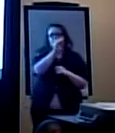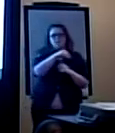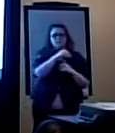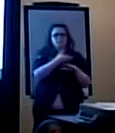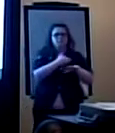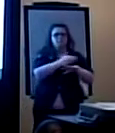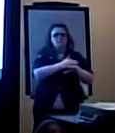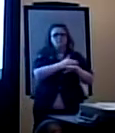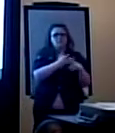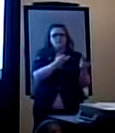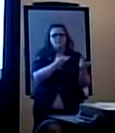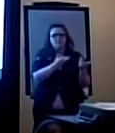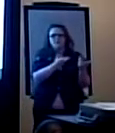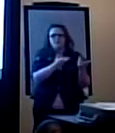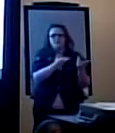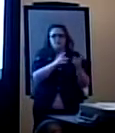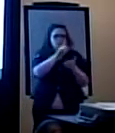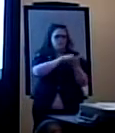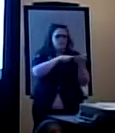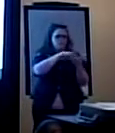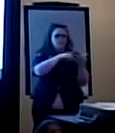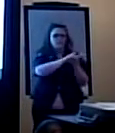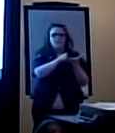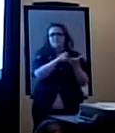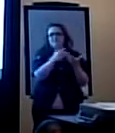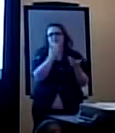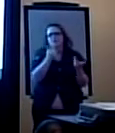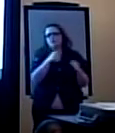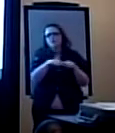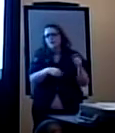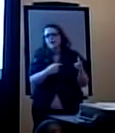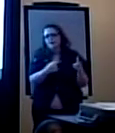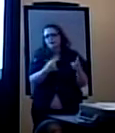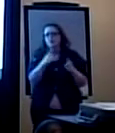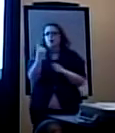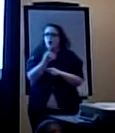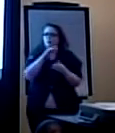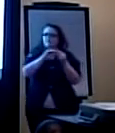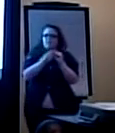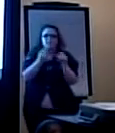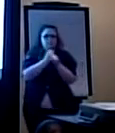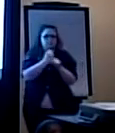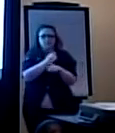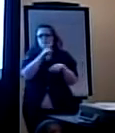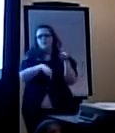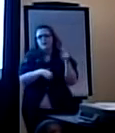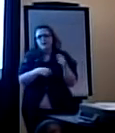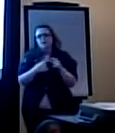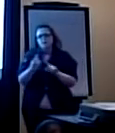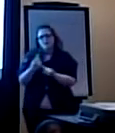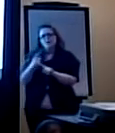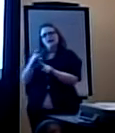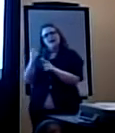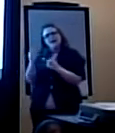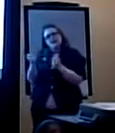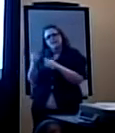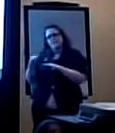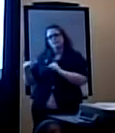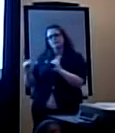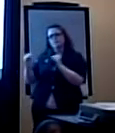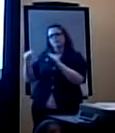the people in the class, they all read and write much better. What about the person who is a little bit better at reading, but they feel better about